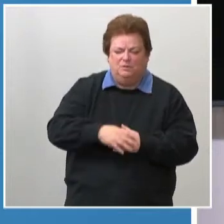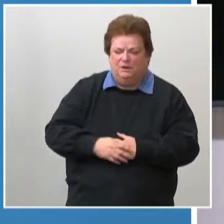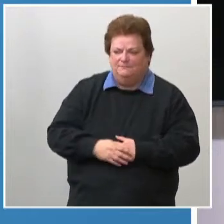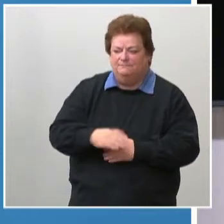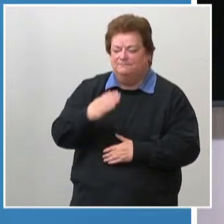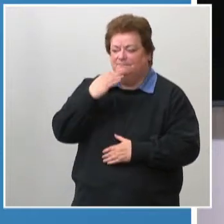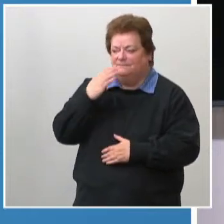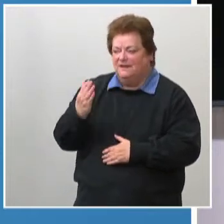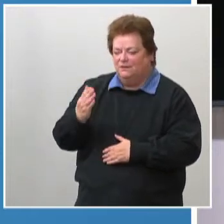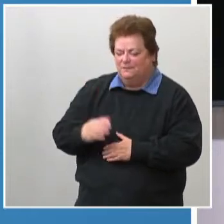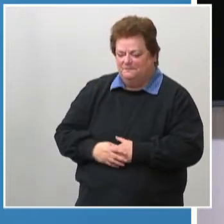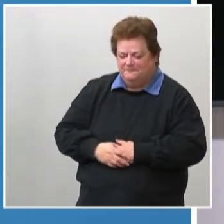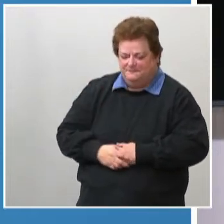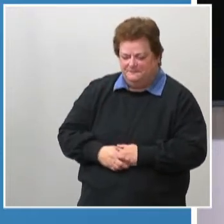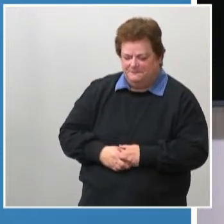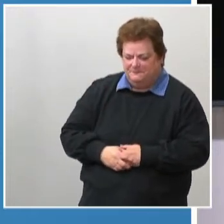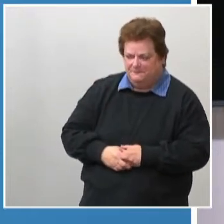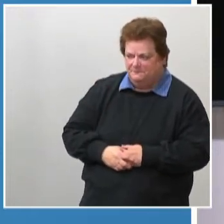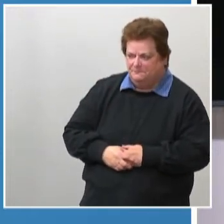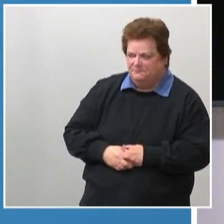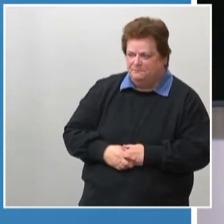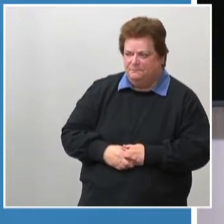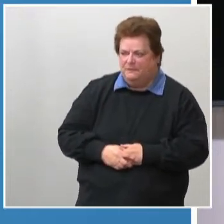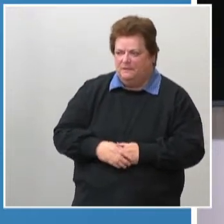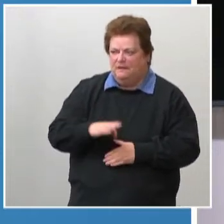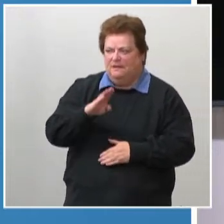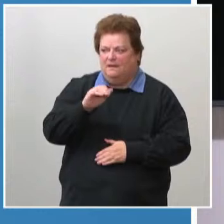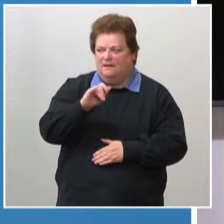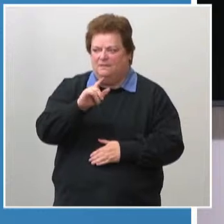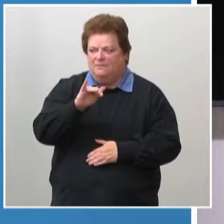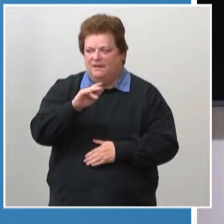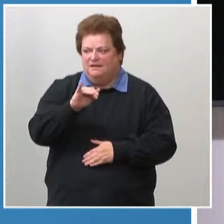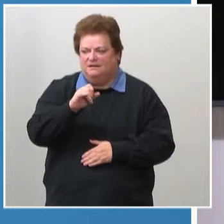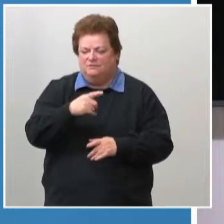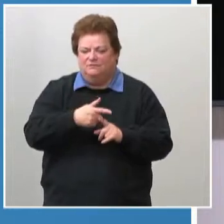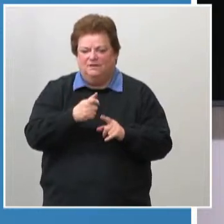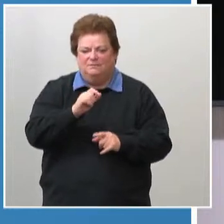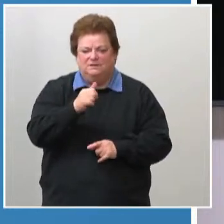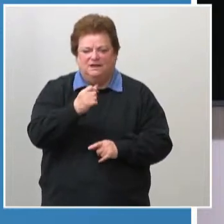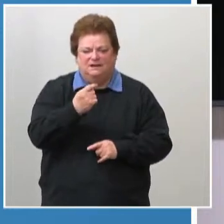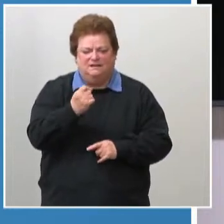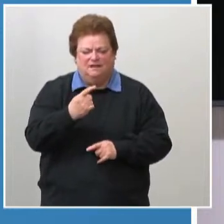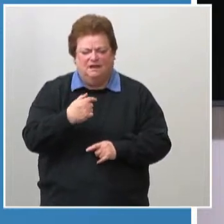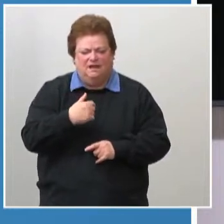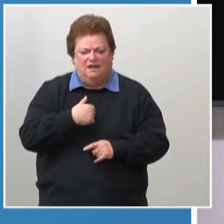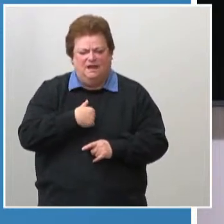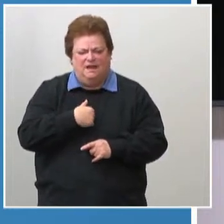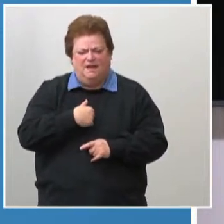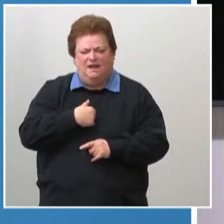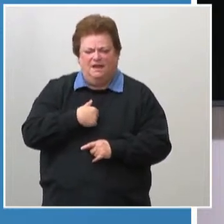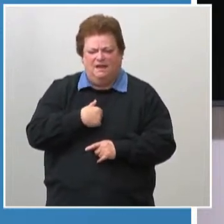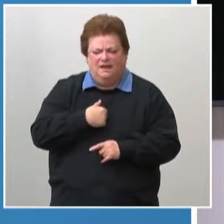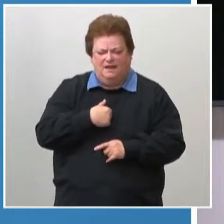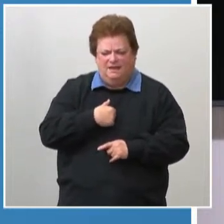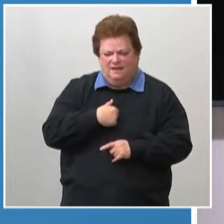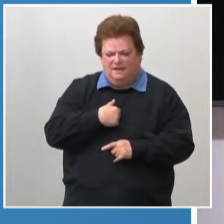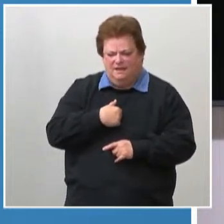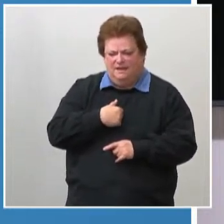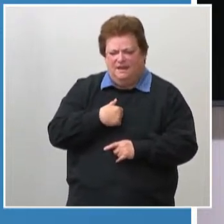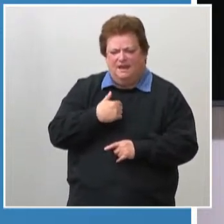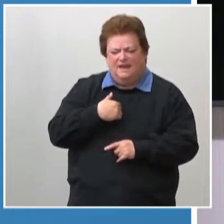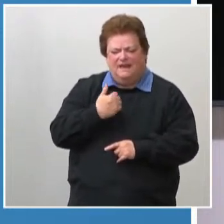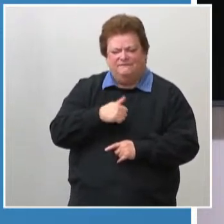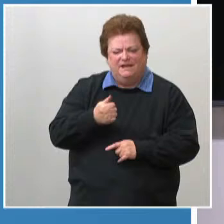All right, thanks. This is Bailey. Shop with 1011. I was wondering if the health department has seen any